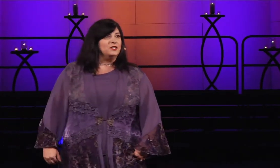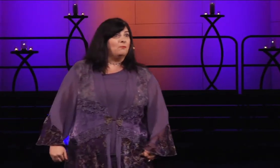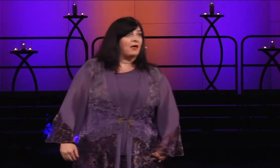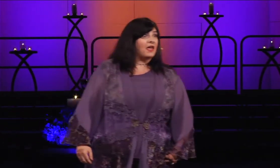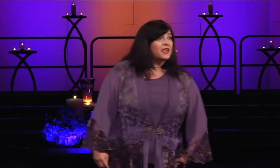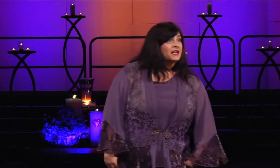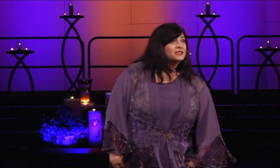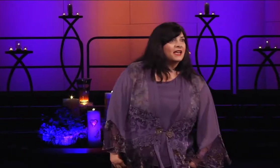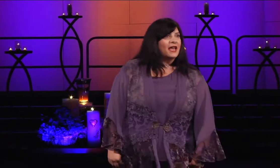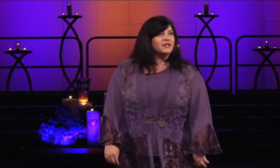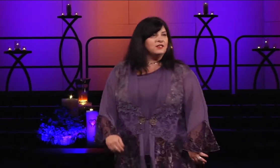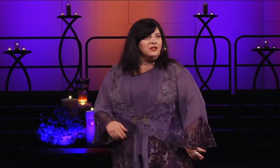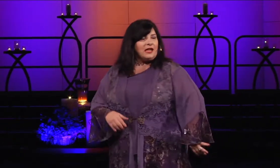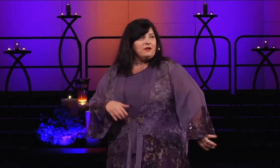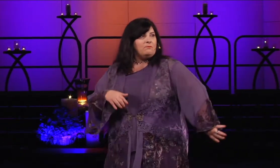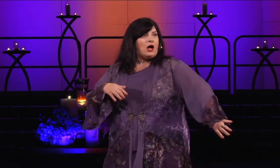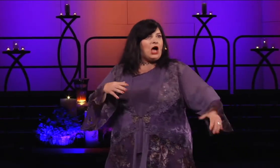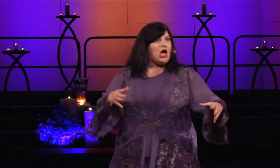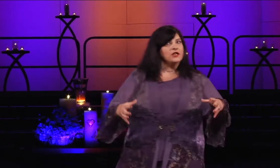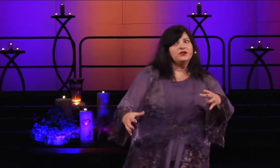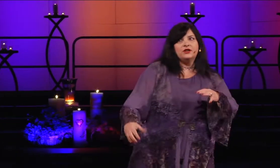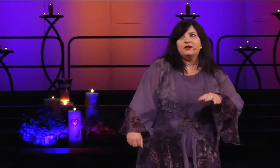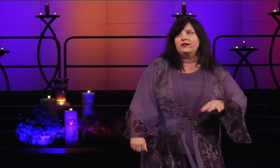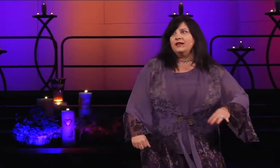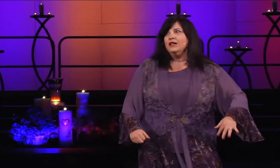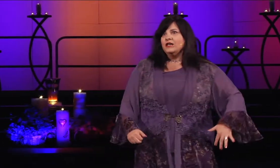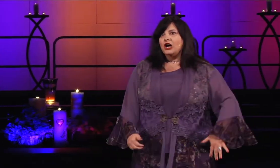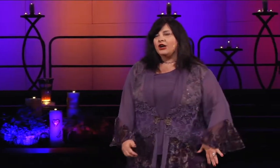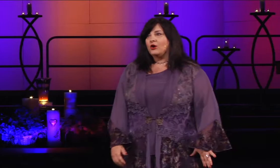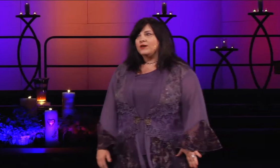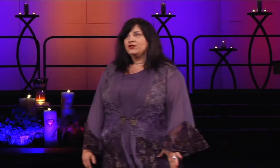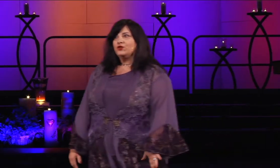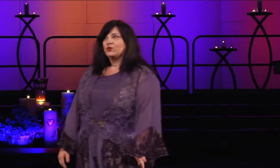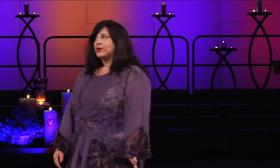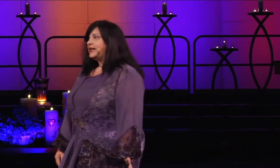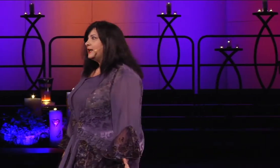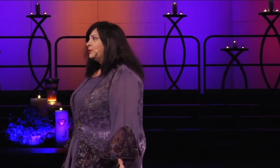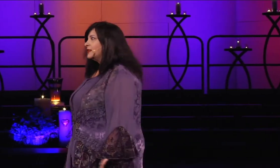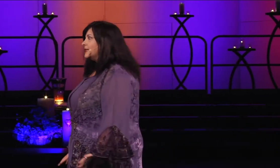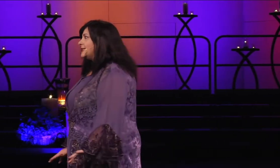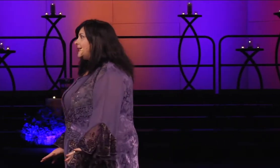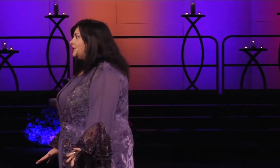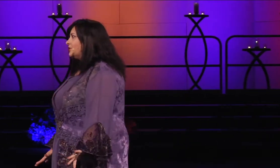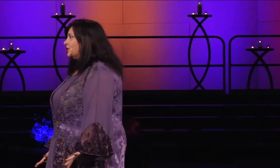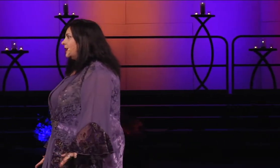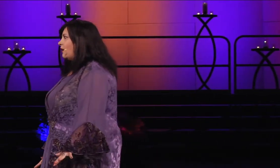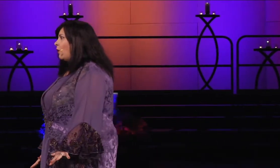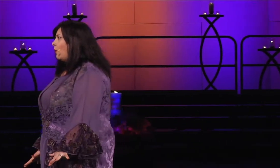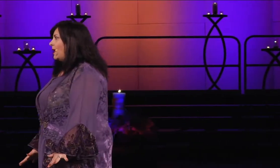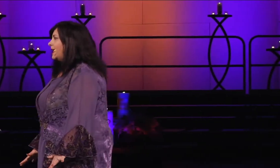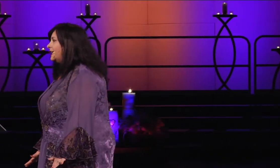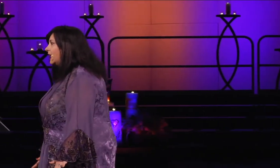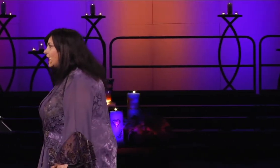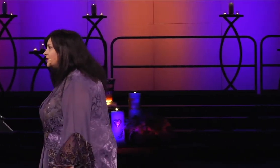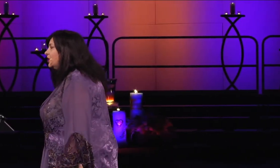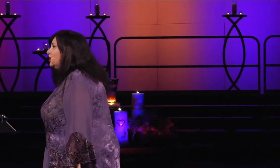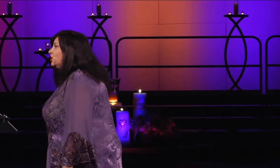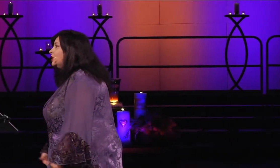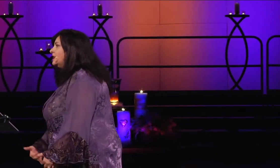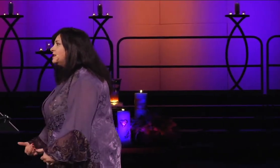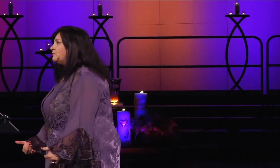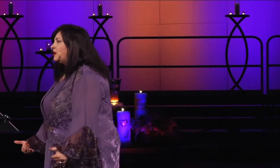and debate and ponder and not always agree with the teacher. And oh my